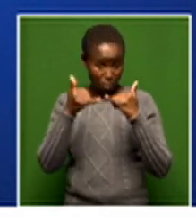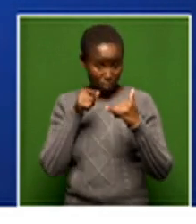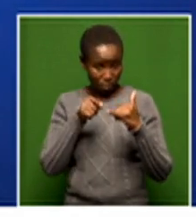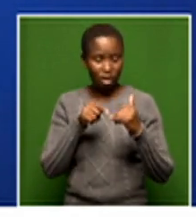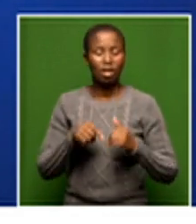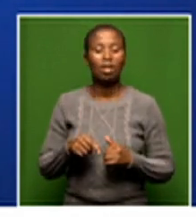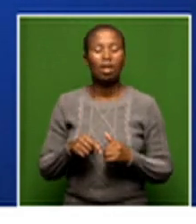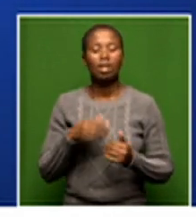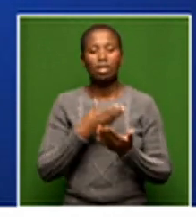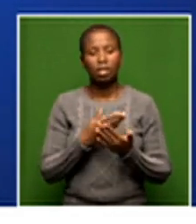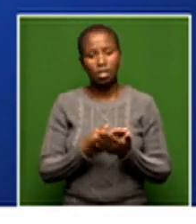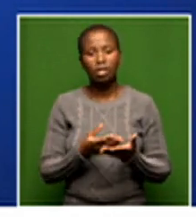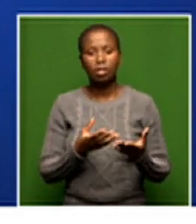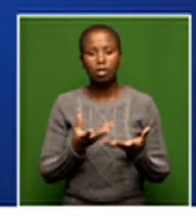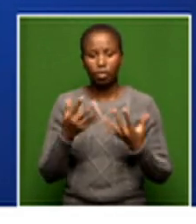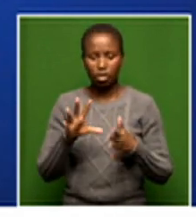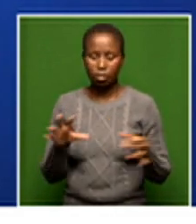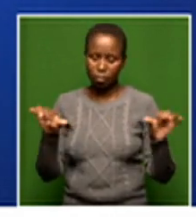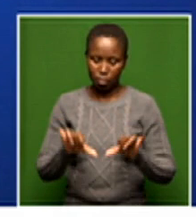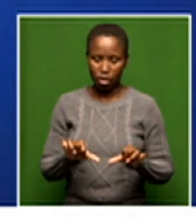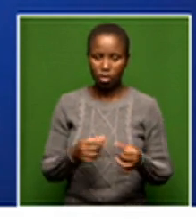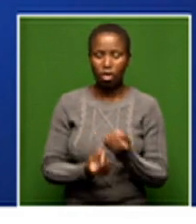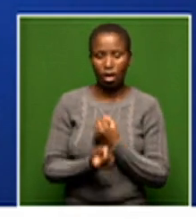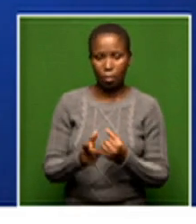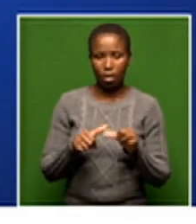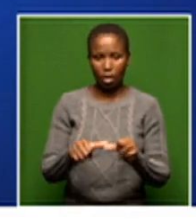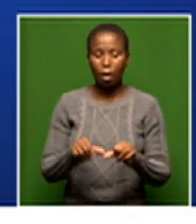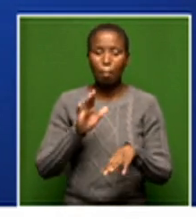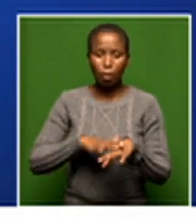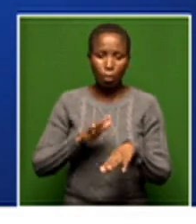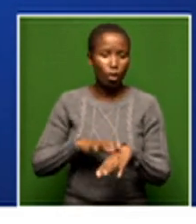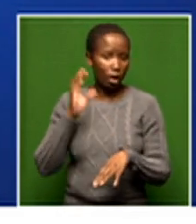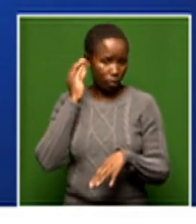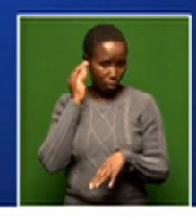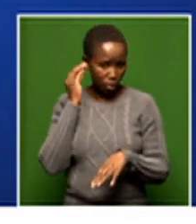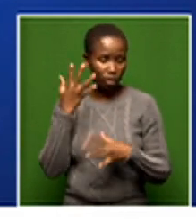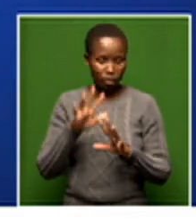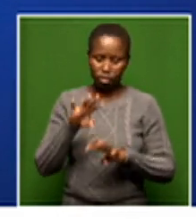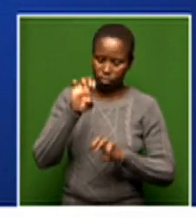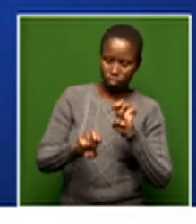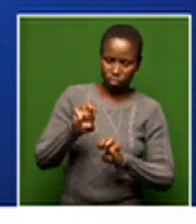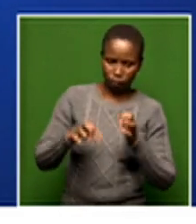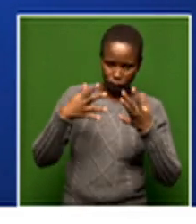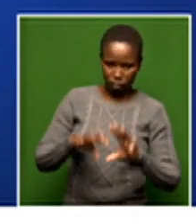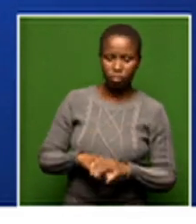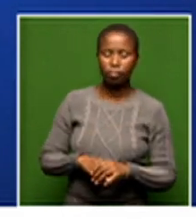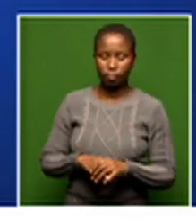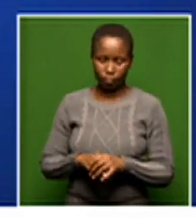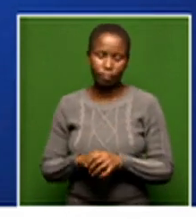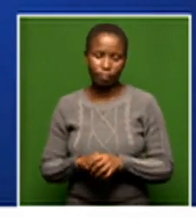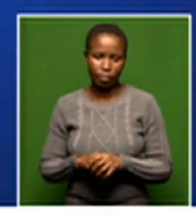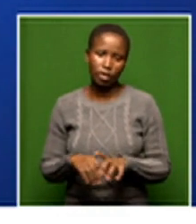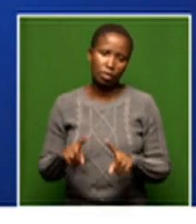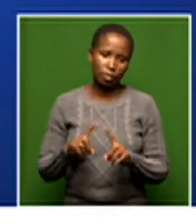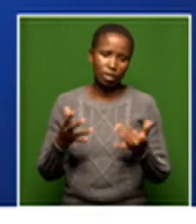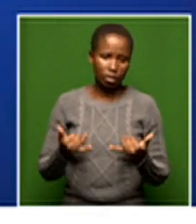countries that rolled back have brought it back on stream, and further data is being evaluated as we go forward. It's unprecedented times,